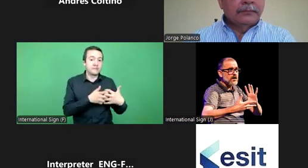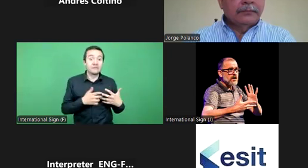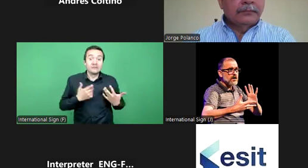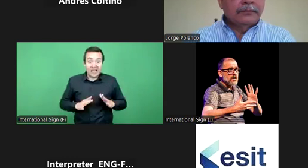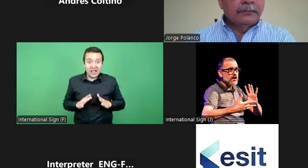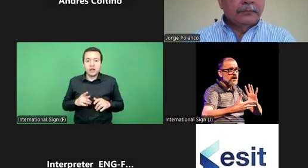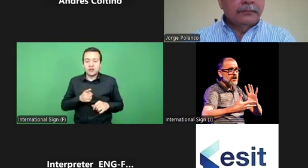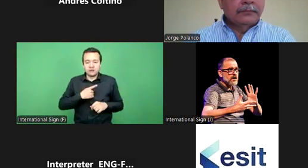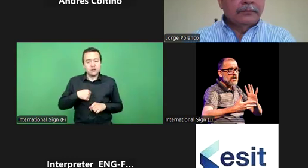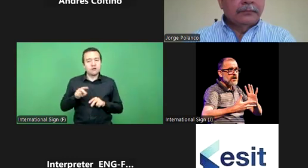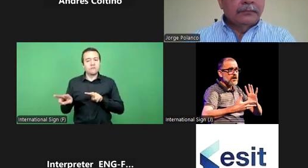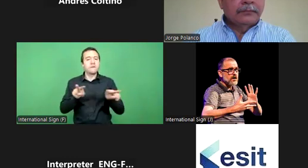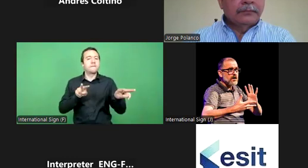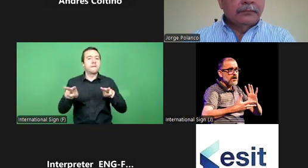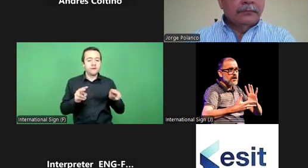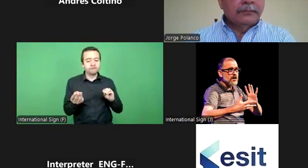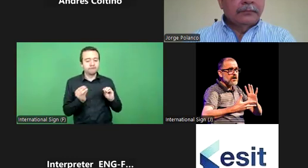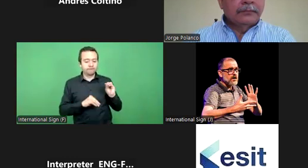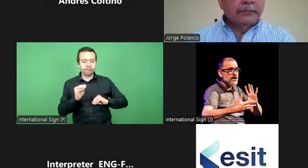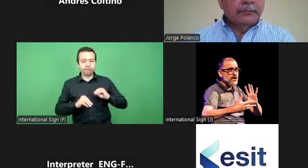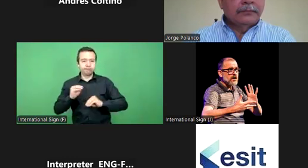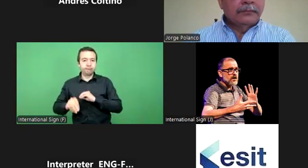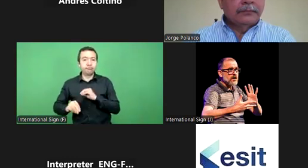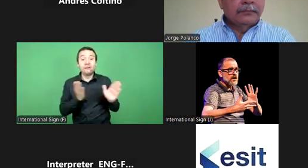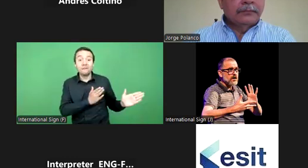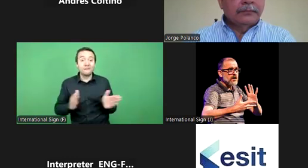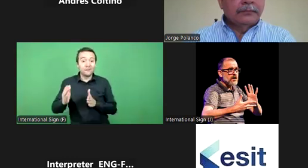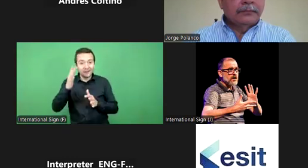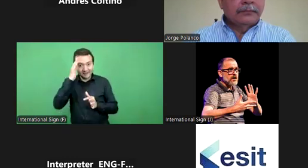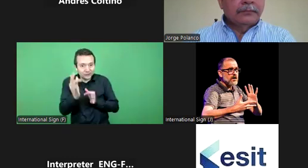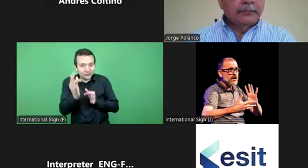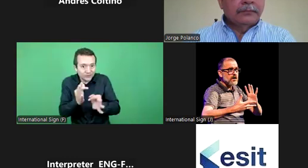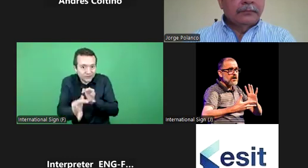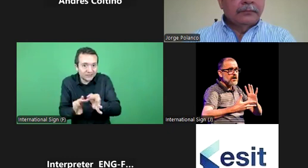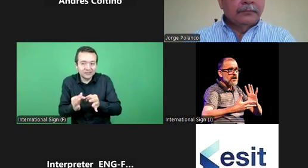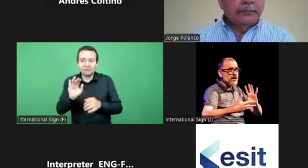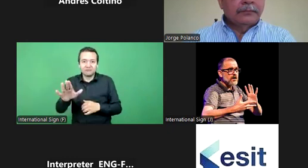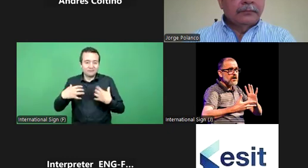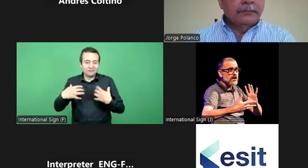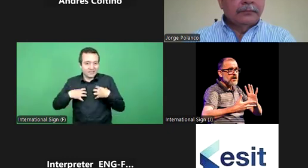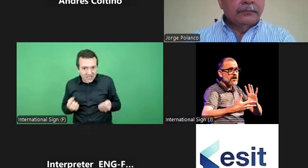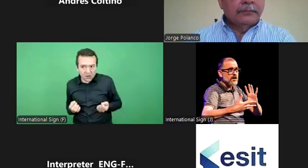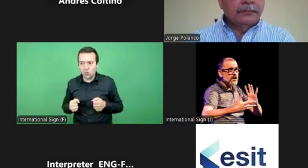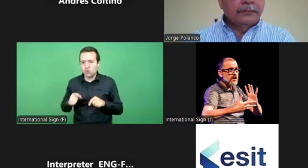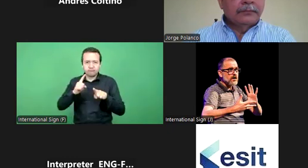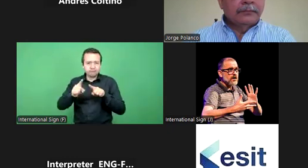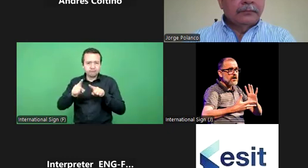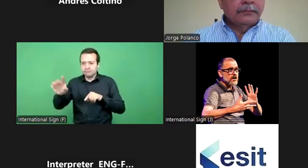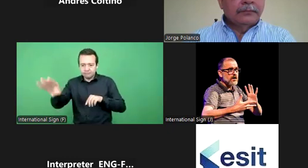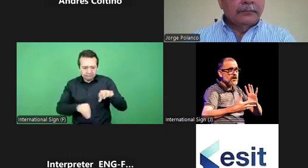the health sector within St. Lucia, we had to ensure that the tools used